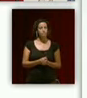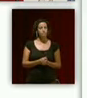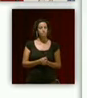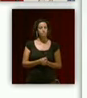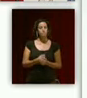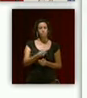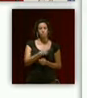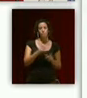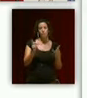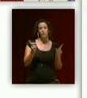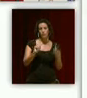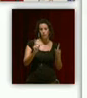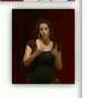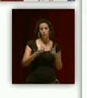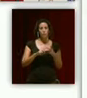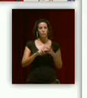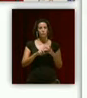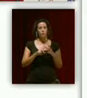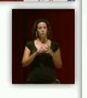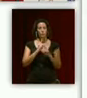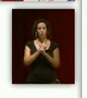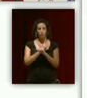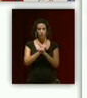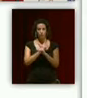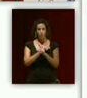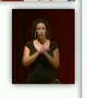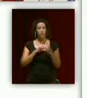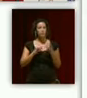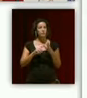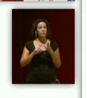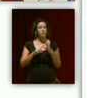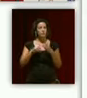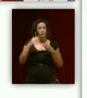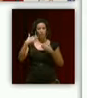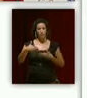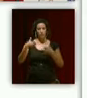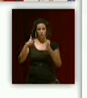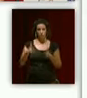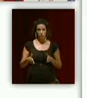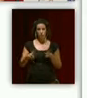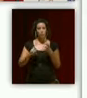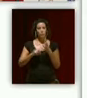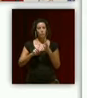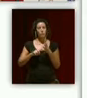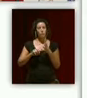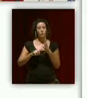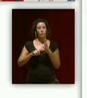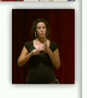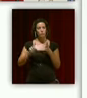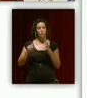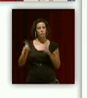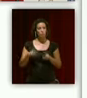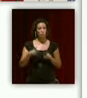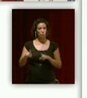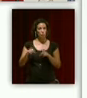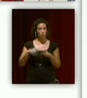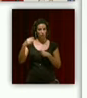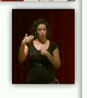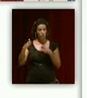picture we can see the specific devices controlled by this application, namely a television, a DVD